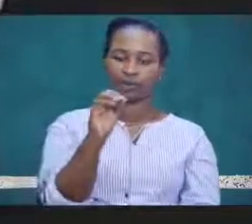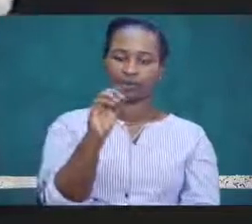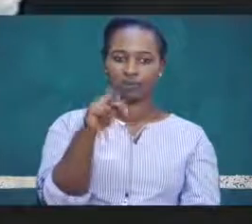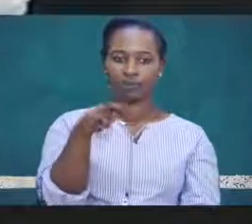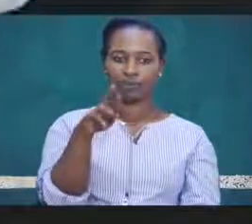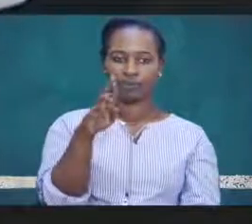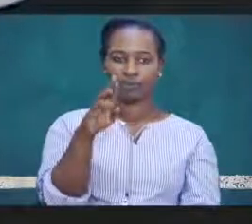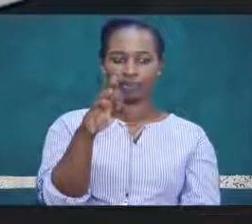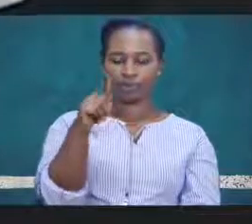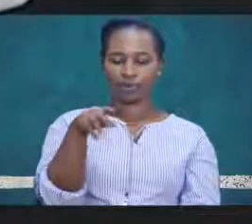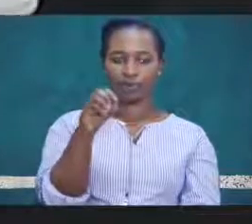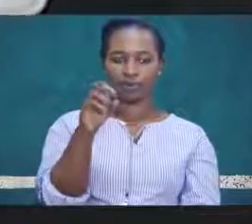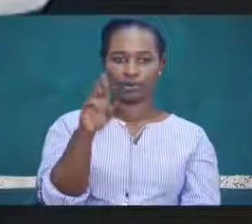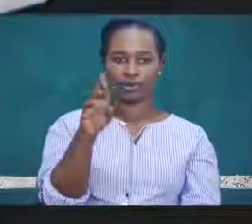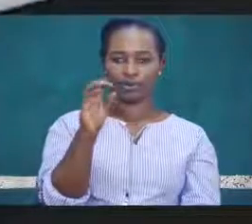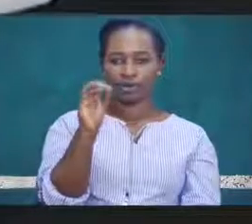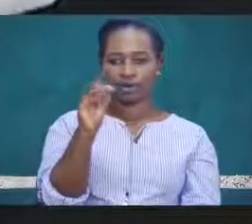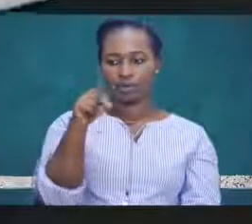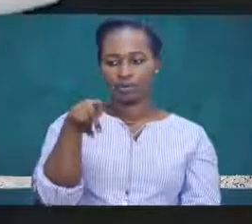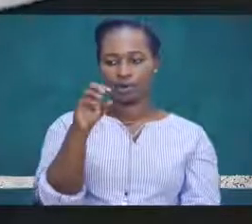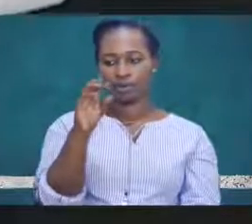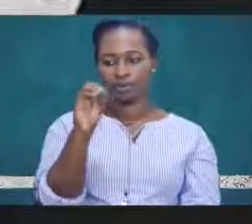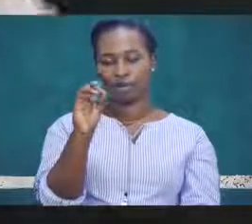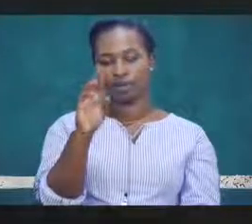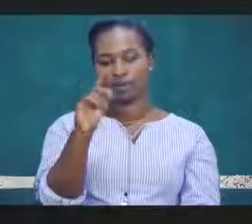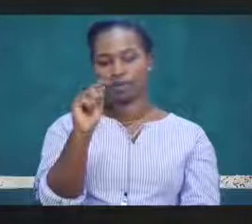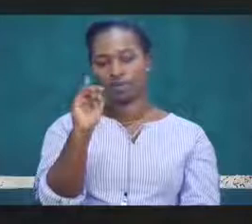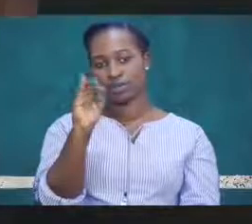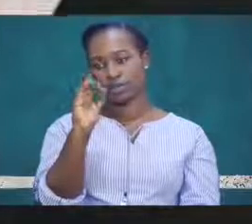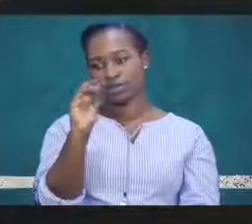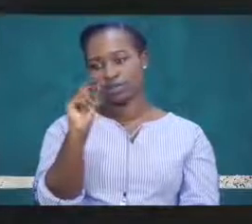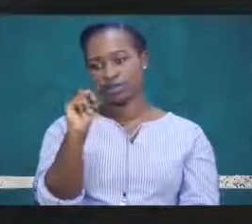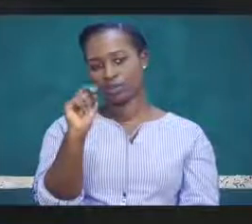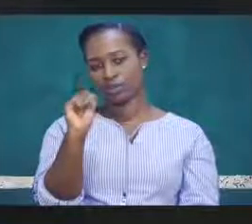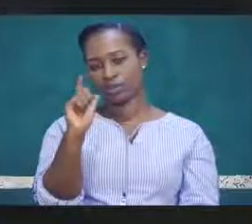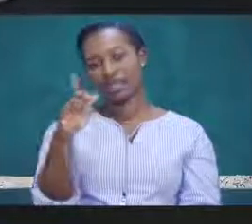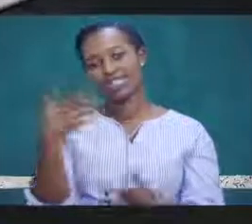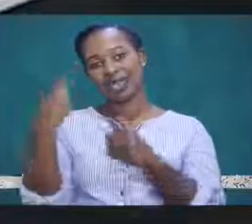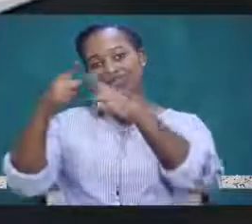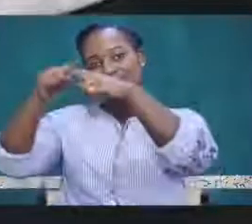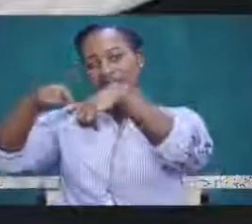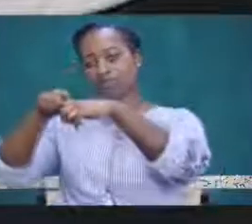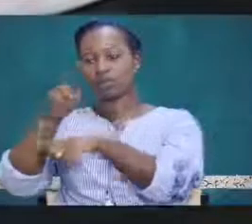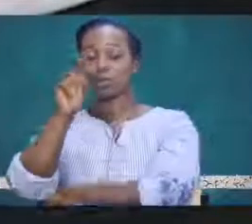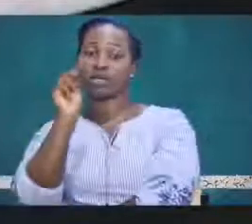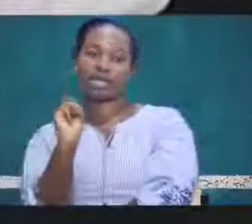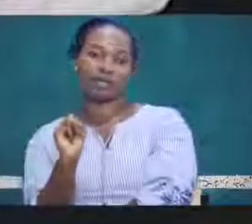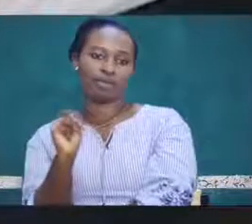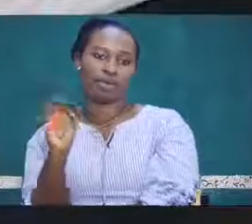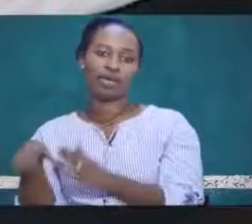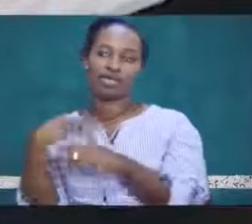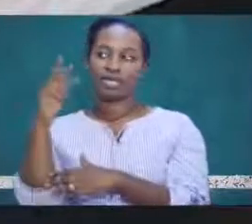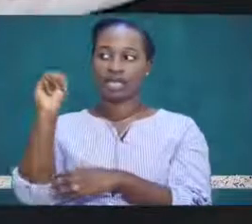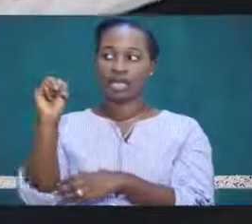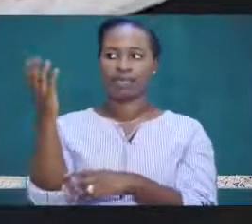remember, that is the proportionality sign. Proportional to M, but also here you see M is common, so I